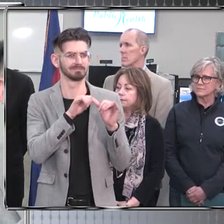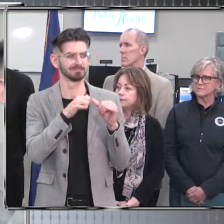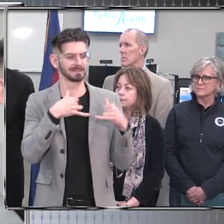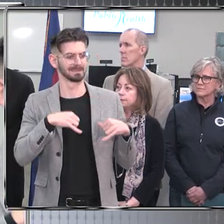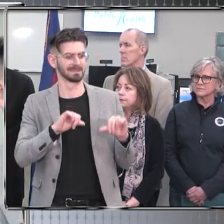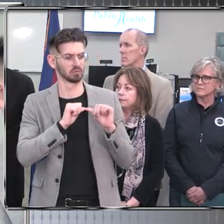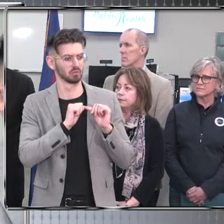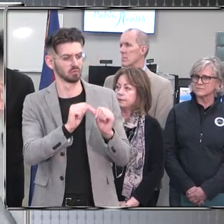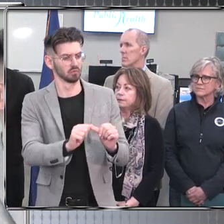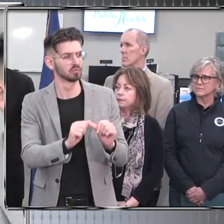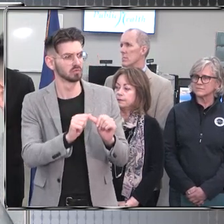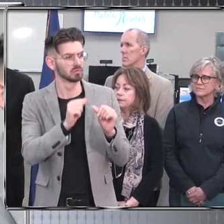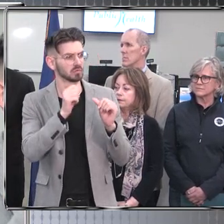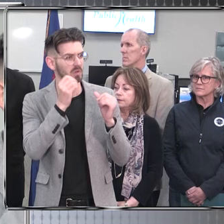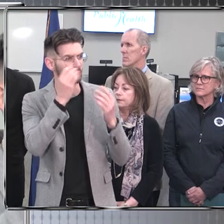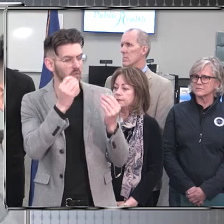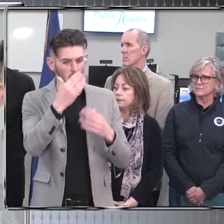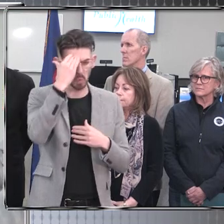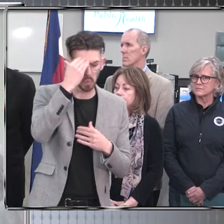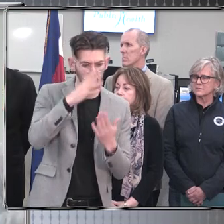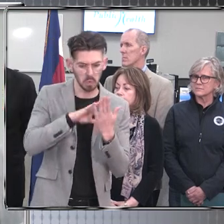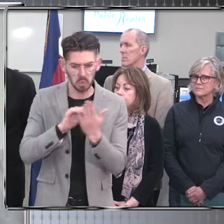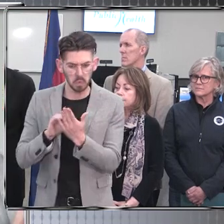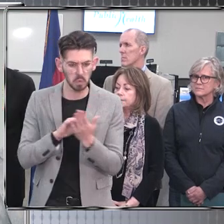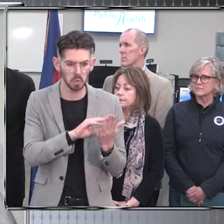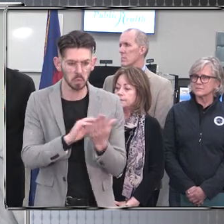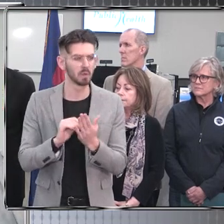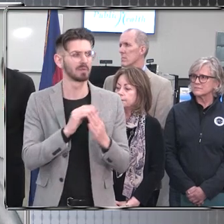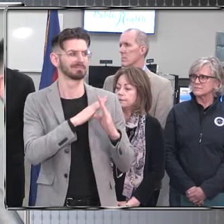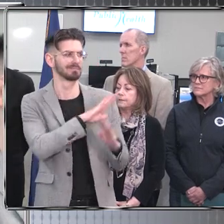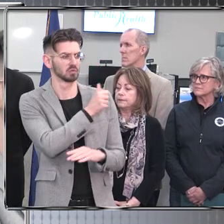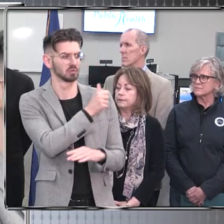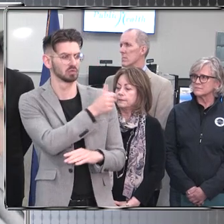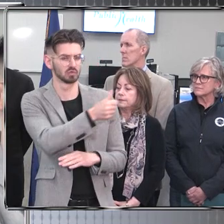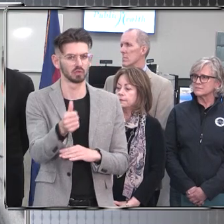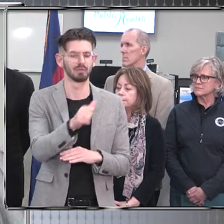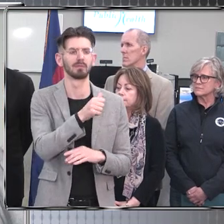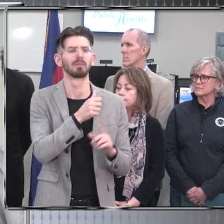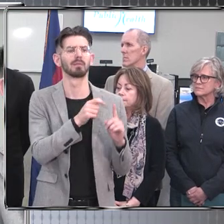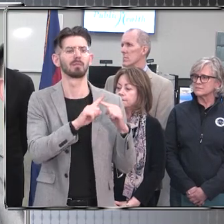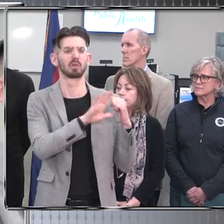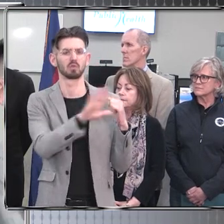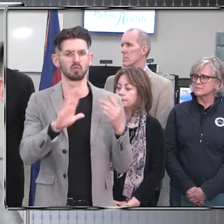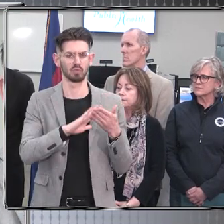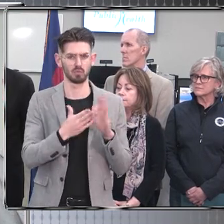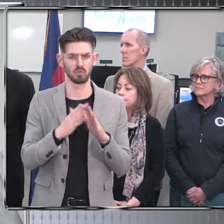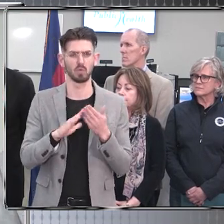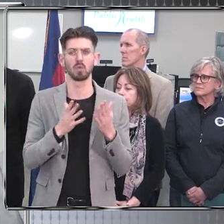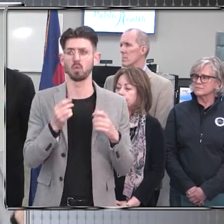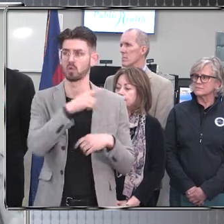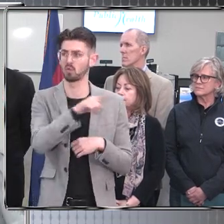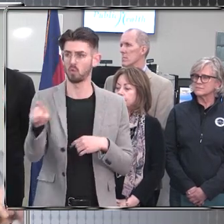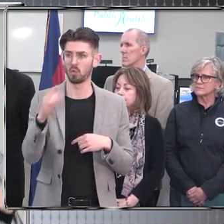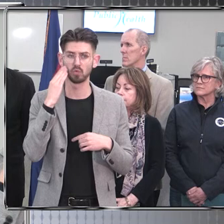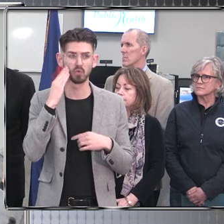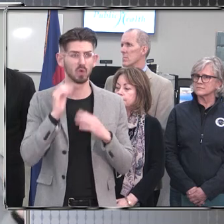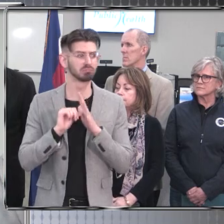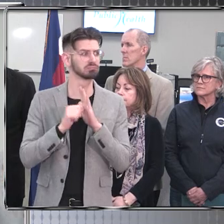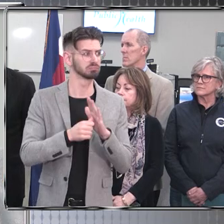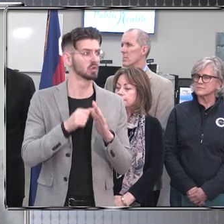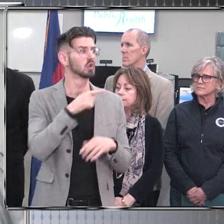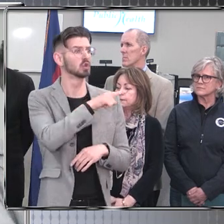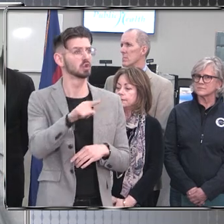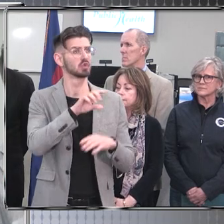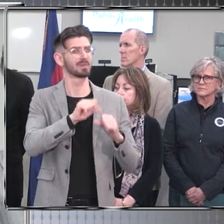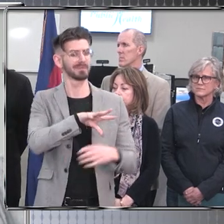families, and their communities. We want residents to know that you have a part to play to help prevent